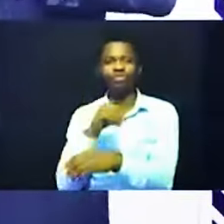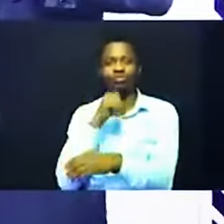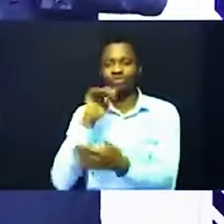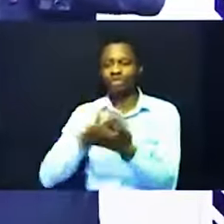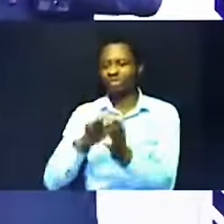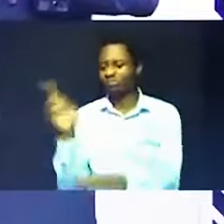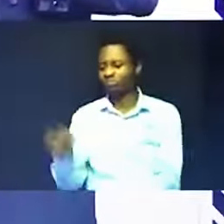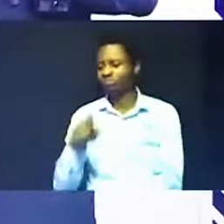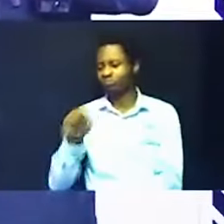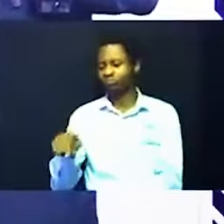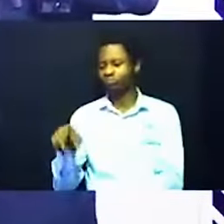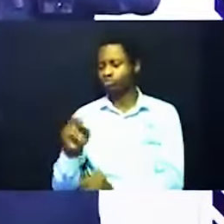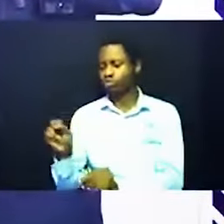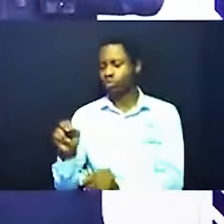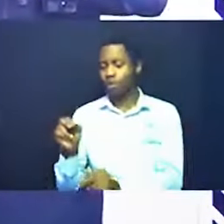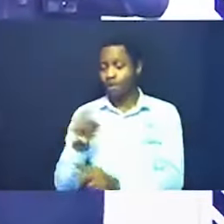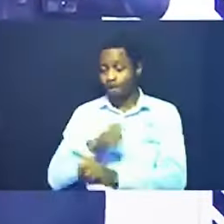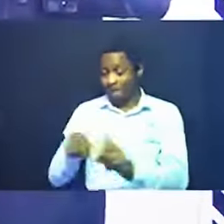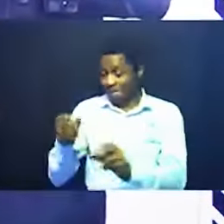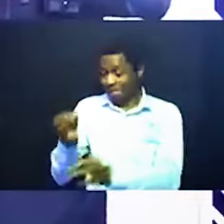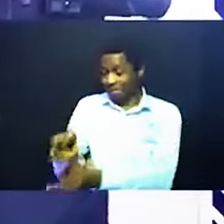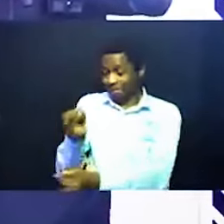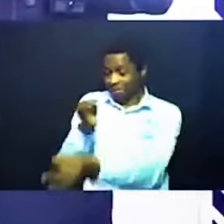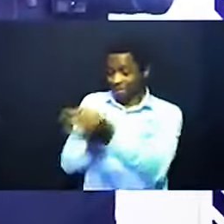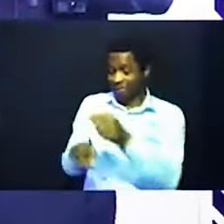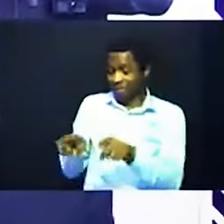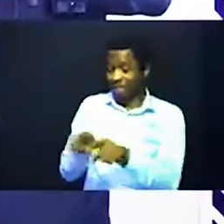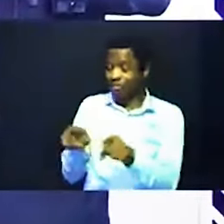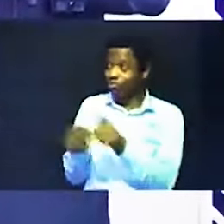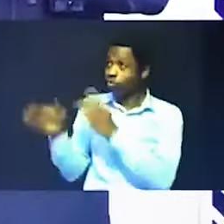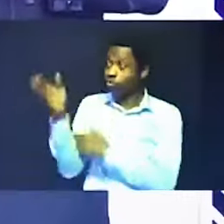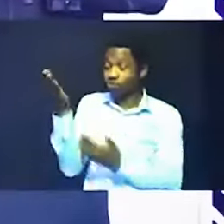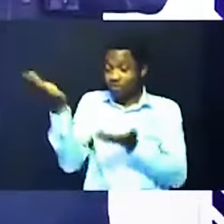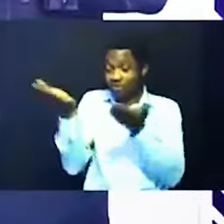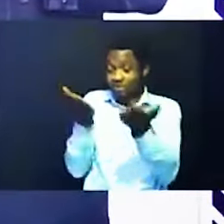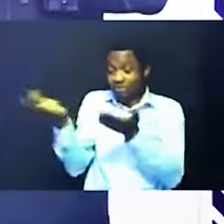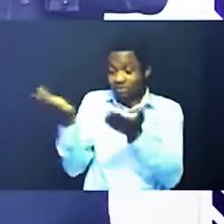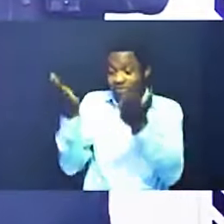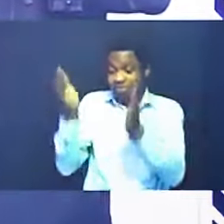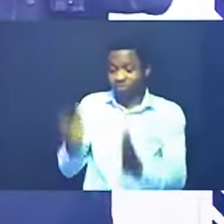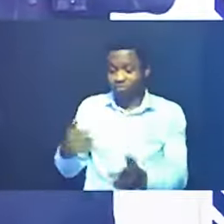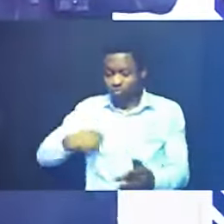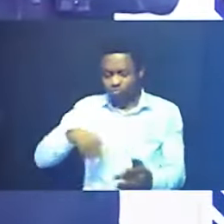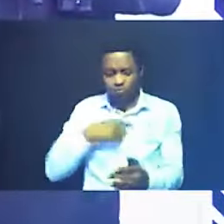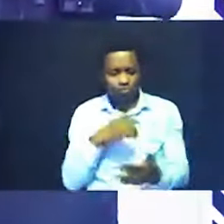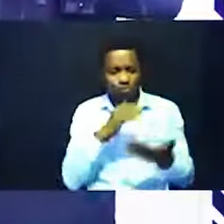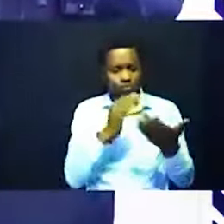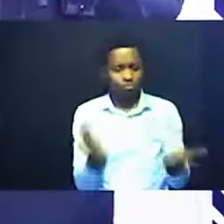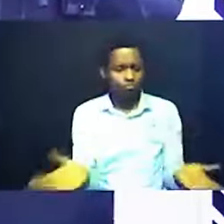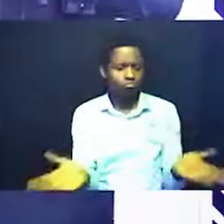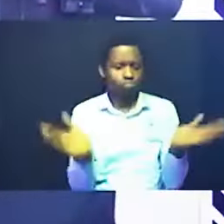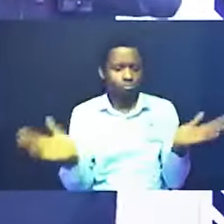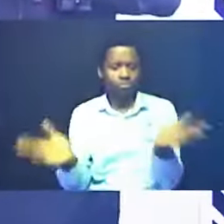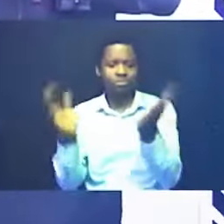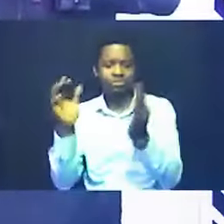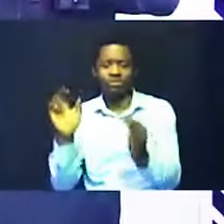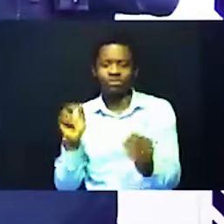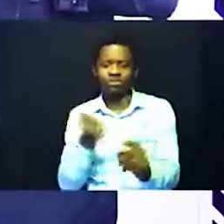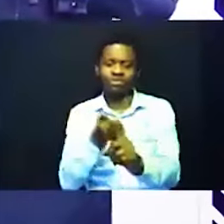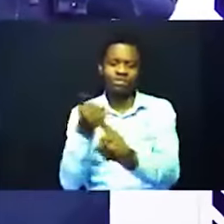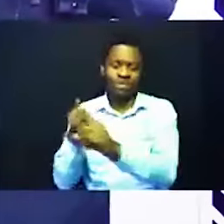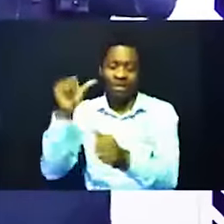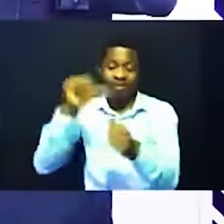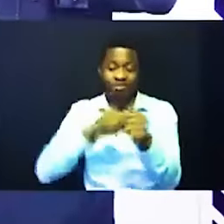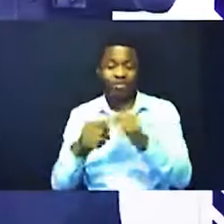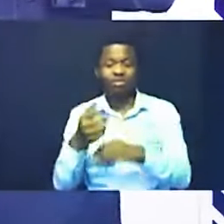rather as Servants of God we commend ourselves in every way in great endurance in troubles